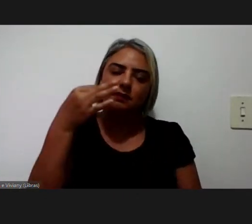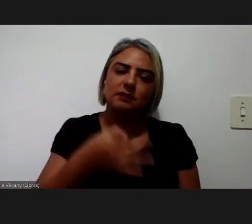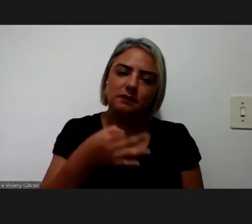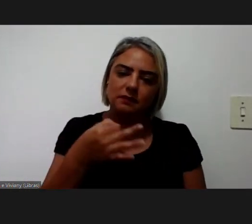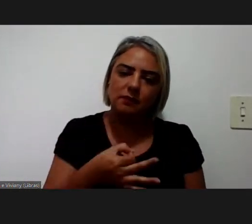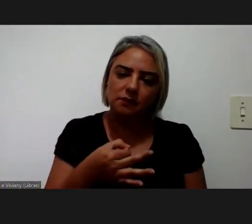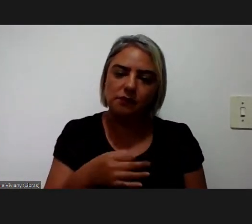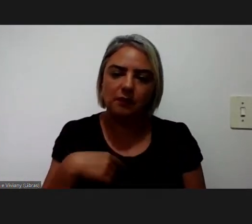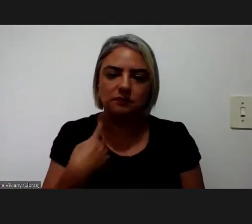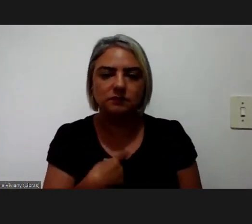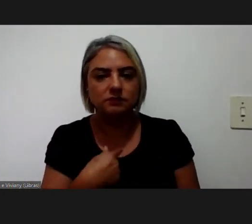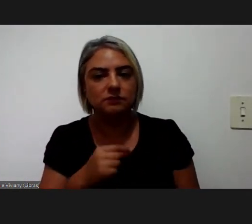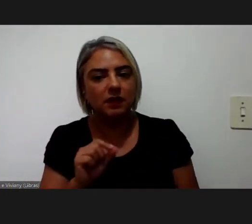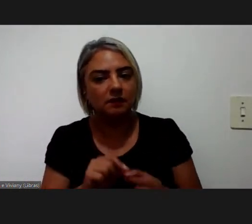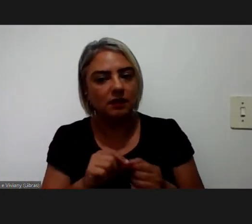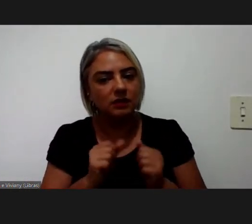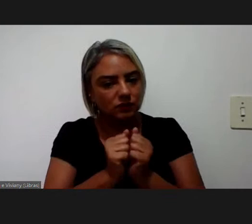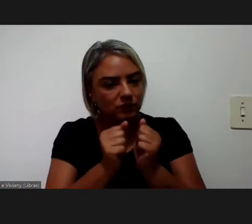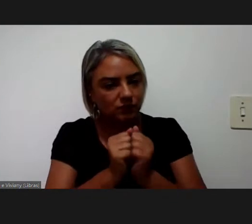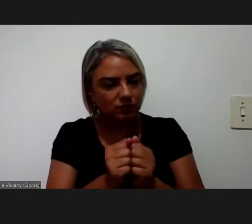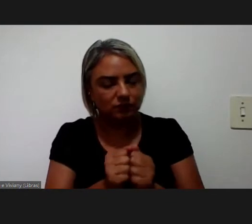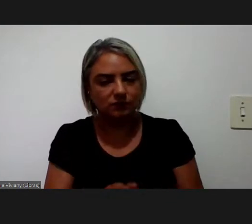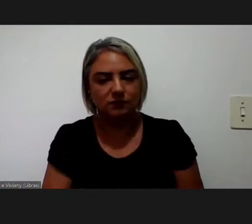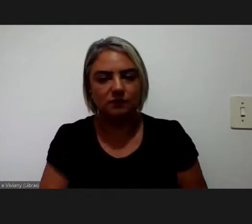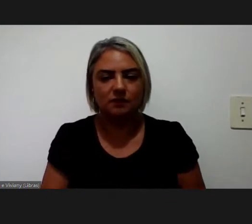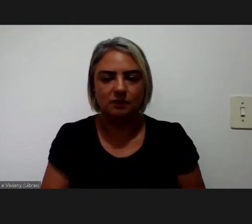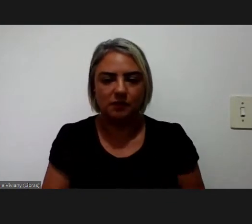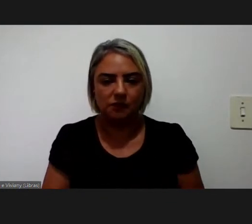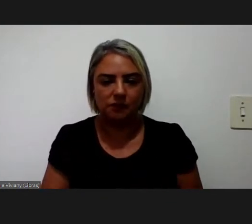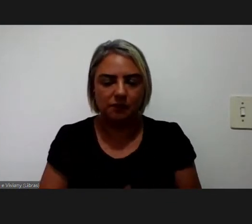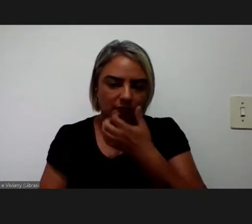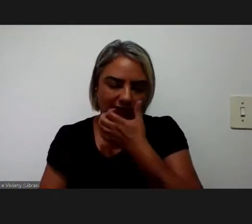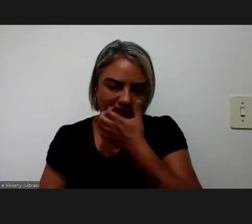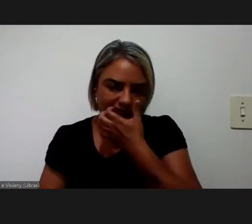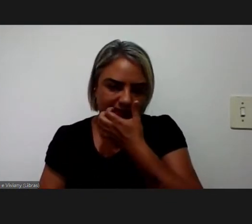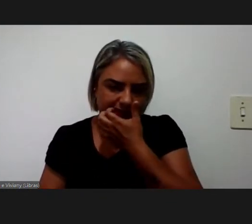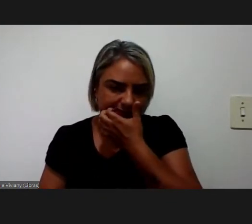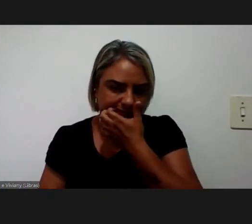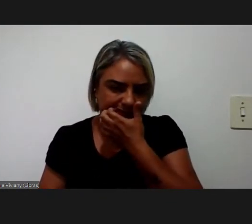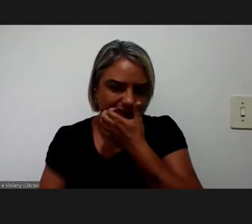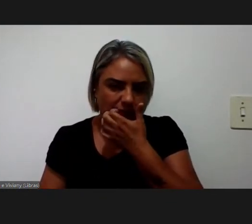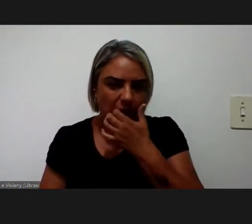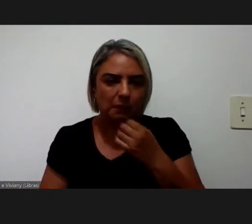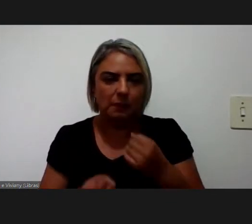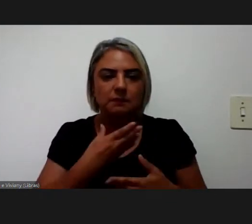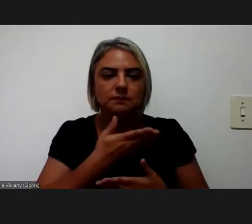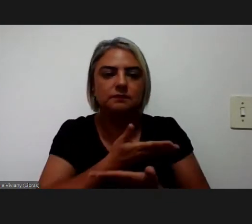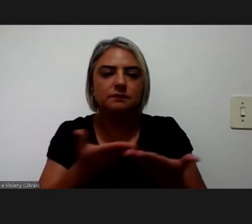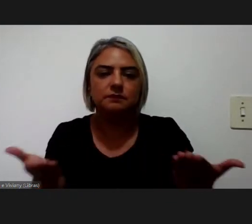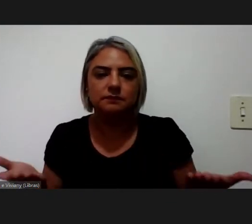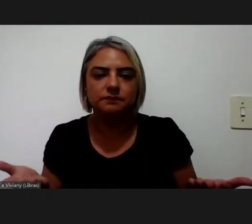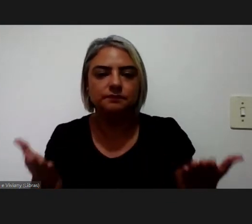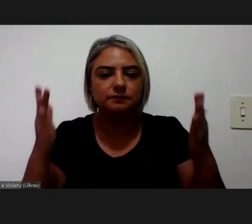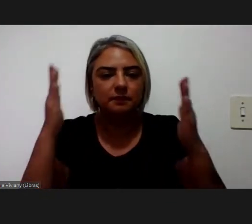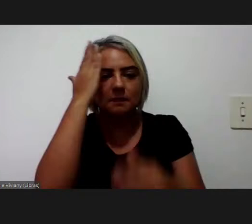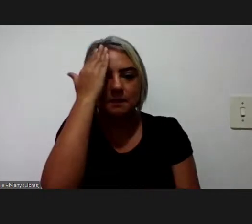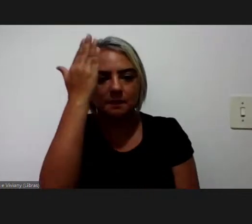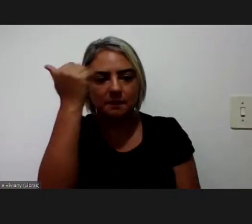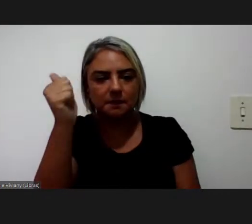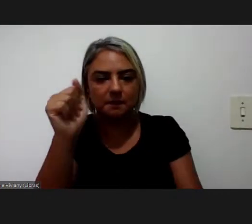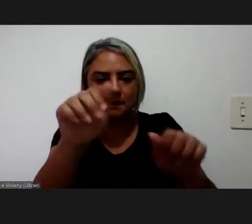efficiency, and for sure we only do that because we are together. So I wish you